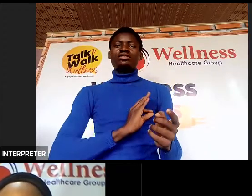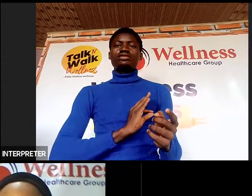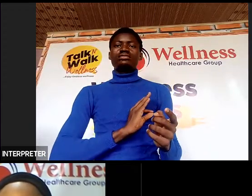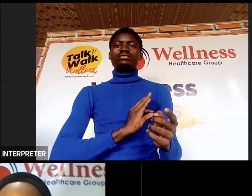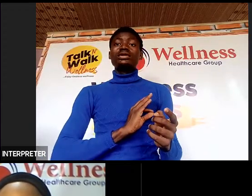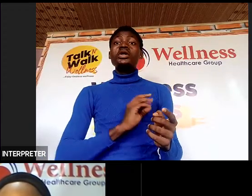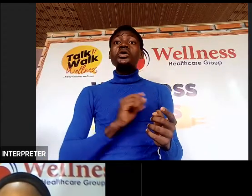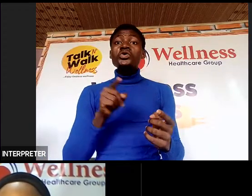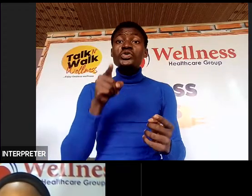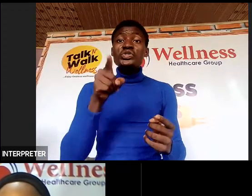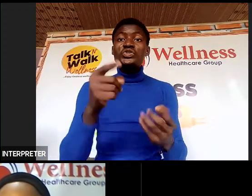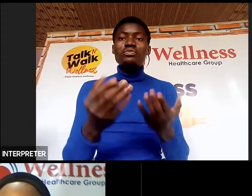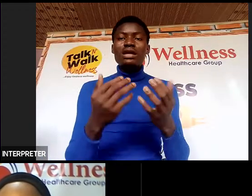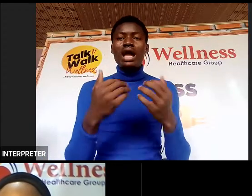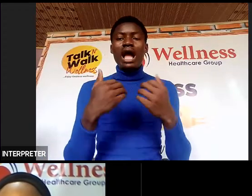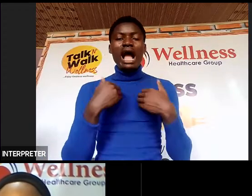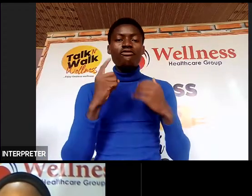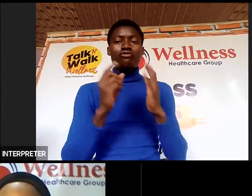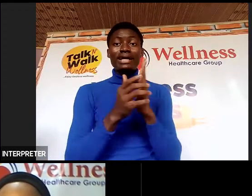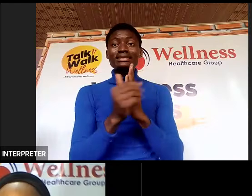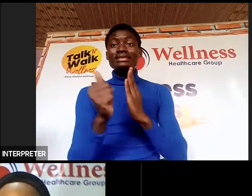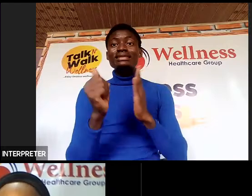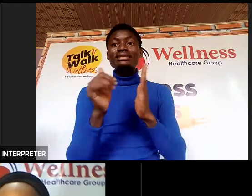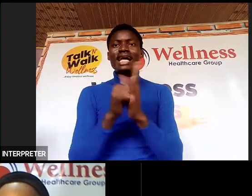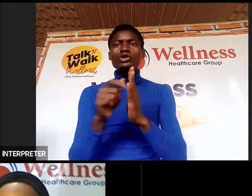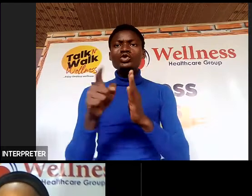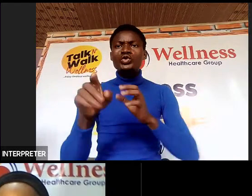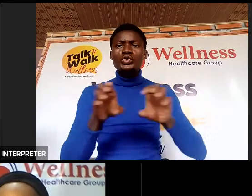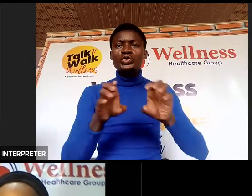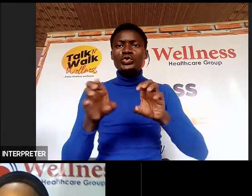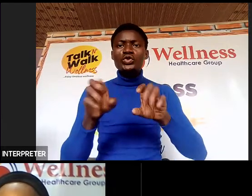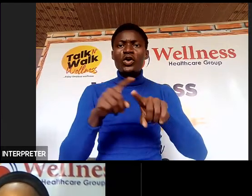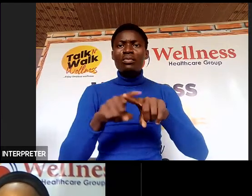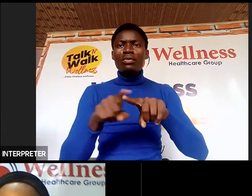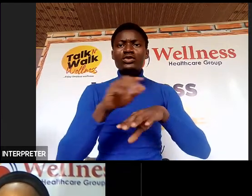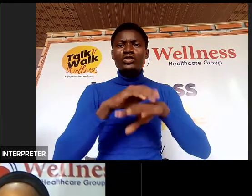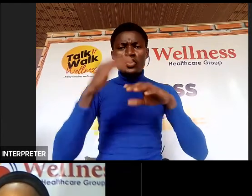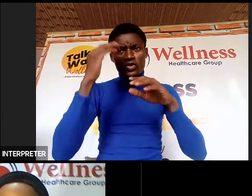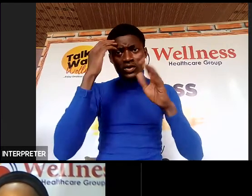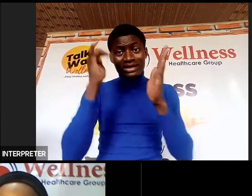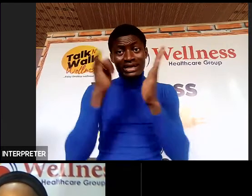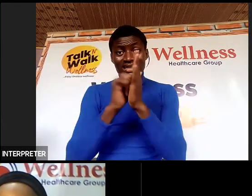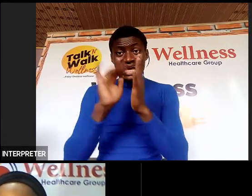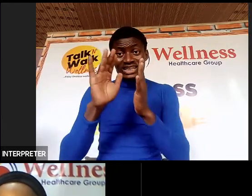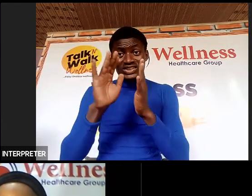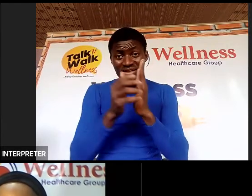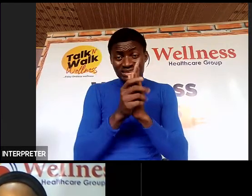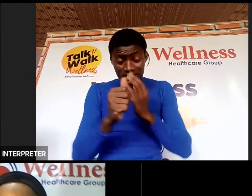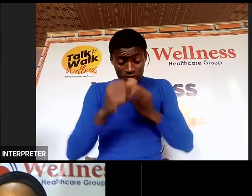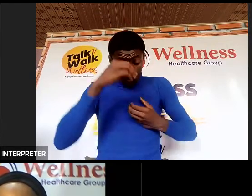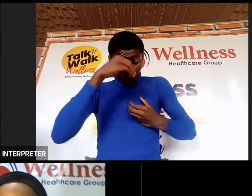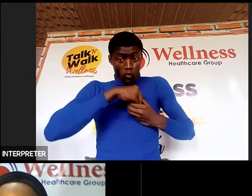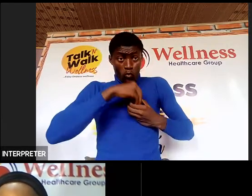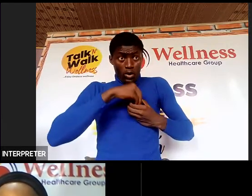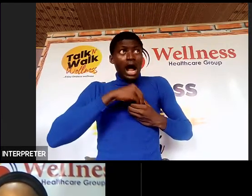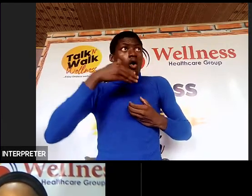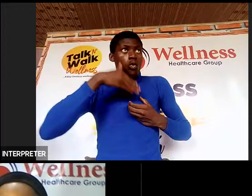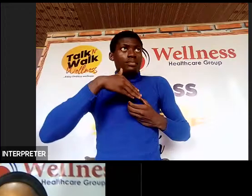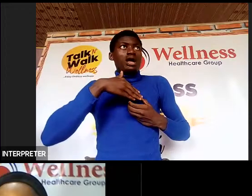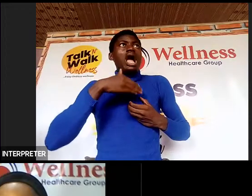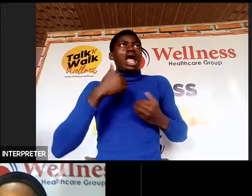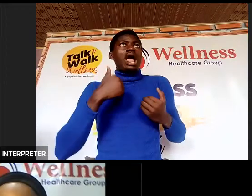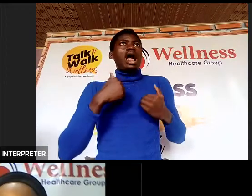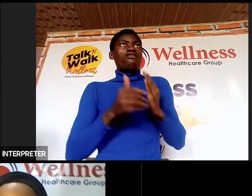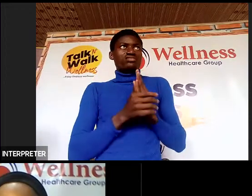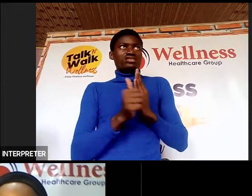to help you to make money. That. Why not try it? I have a friend that she used to make food for schools, all these schools that